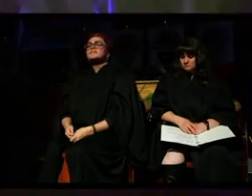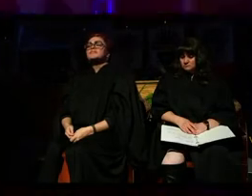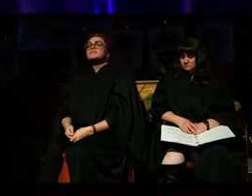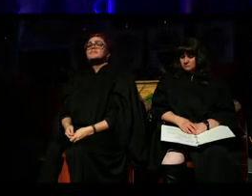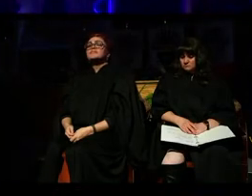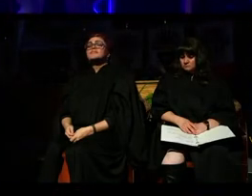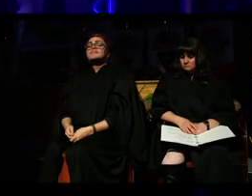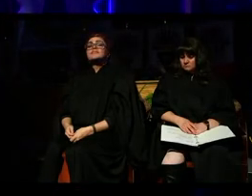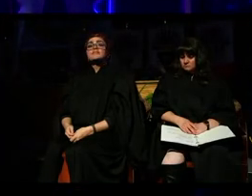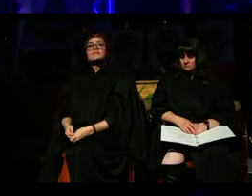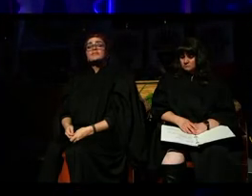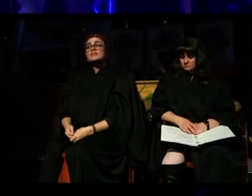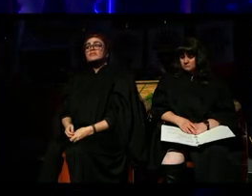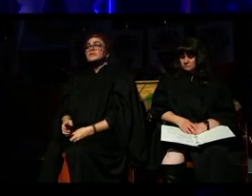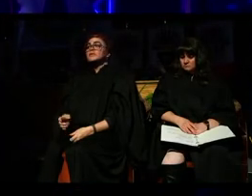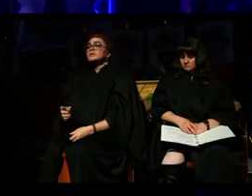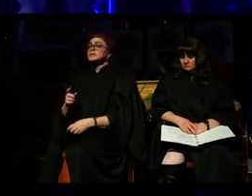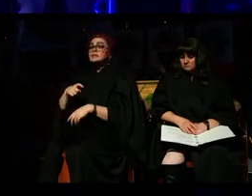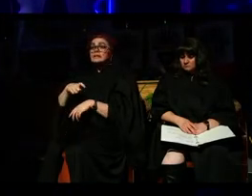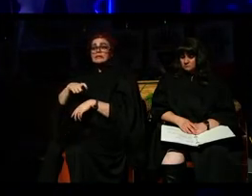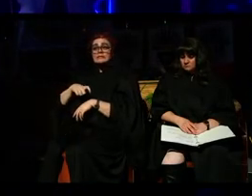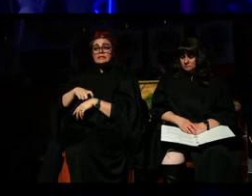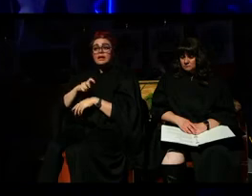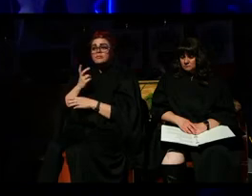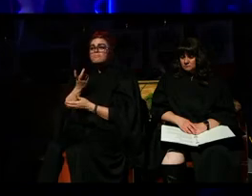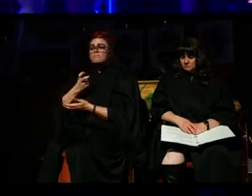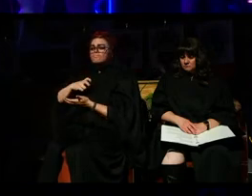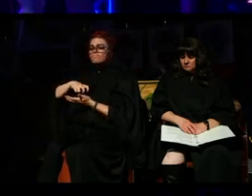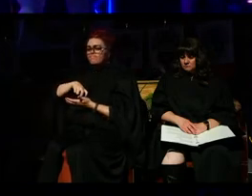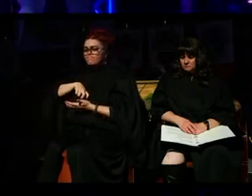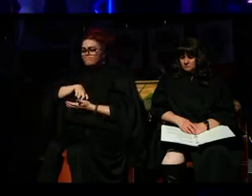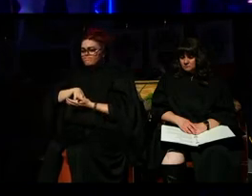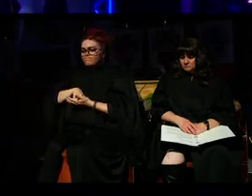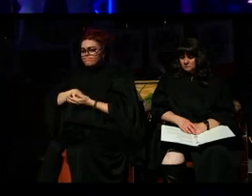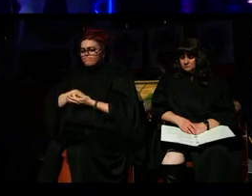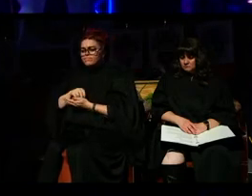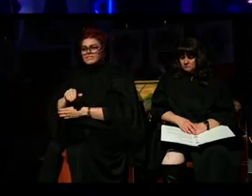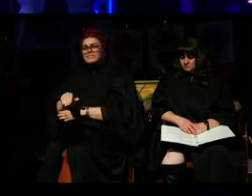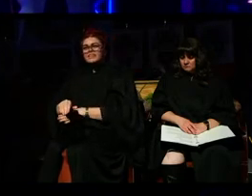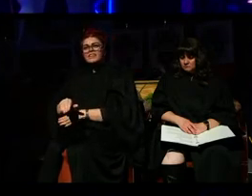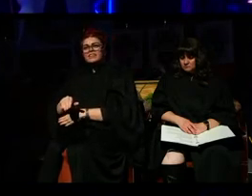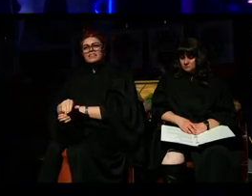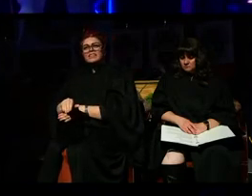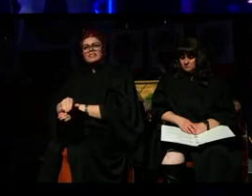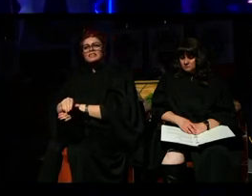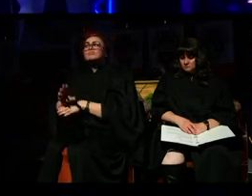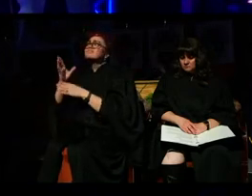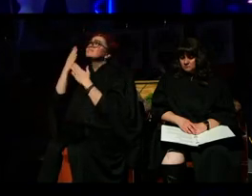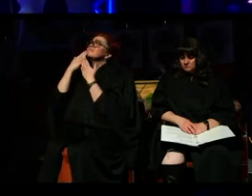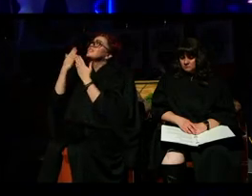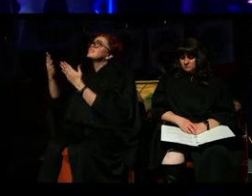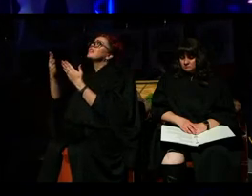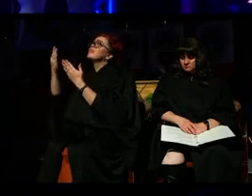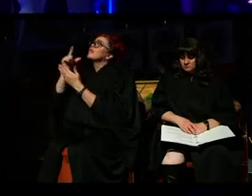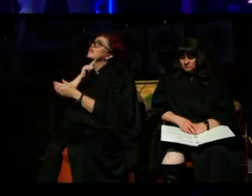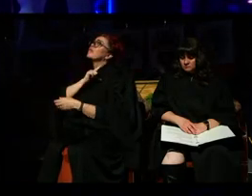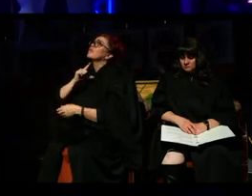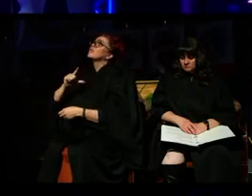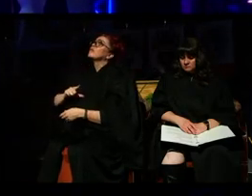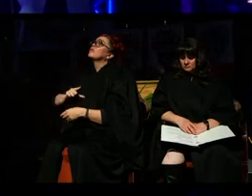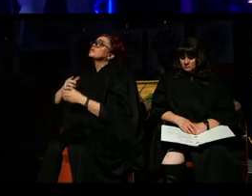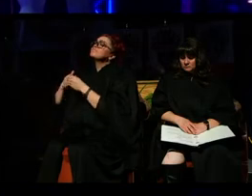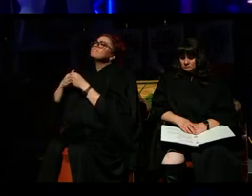When you get down on your knees tonight, thank the Lord for His guiding